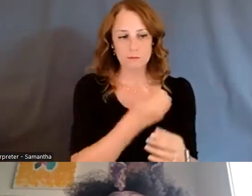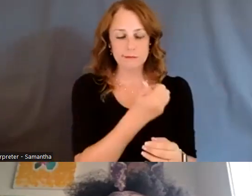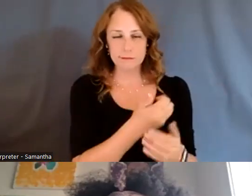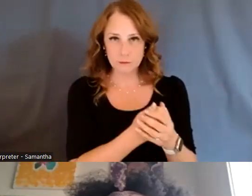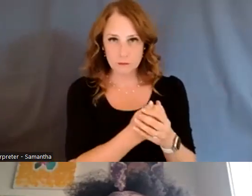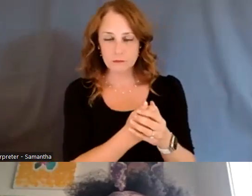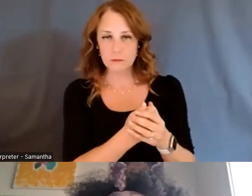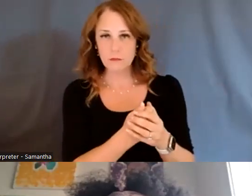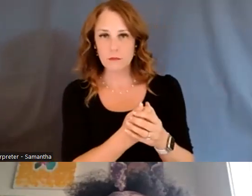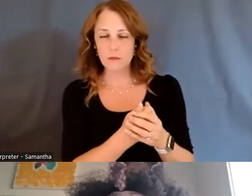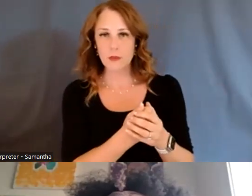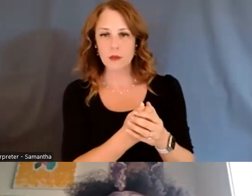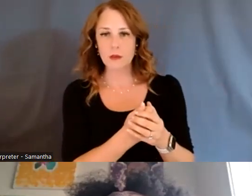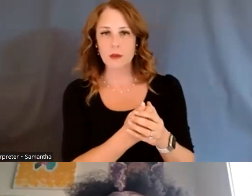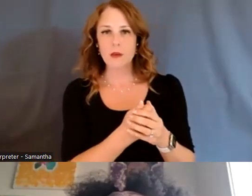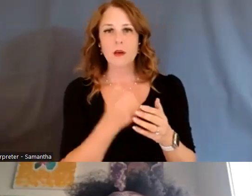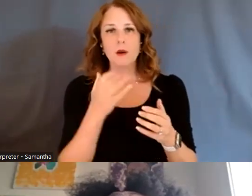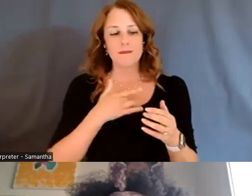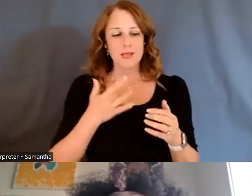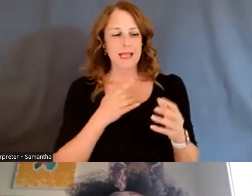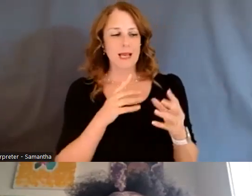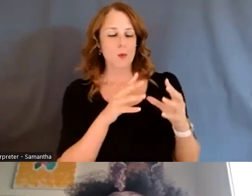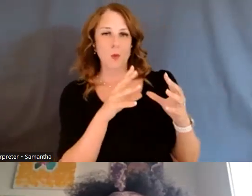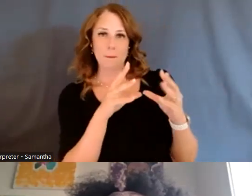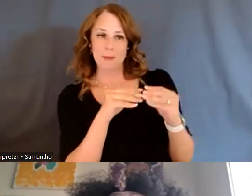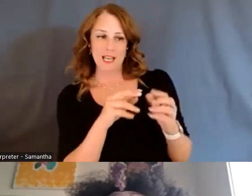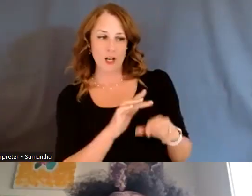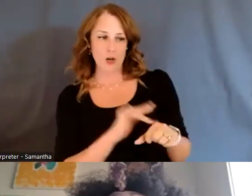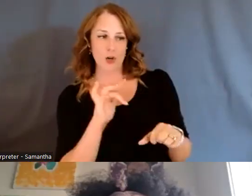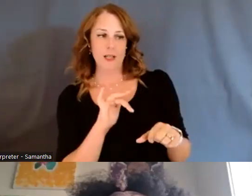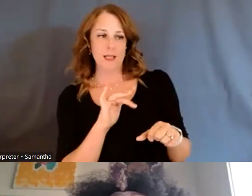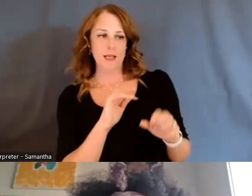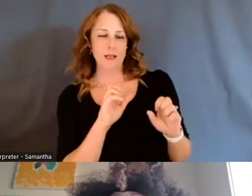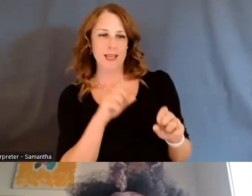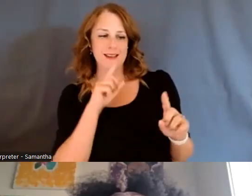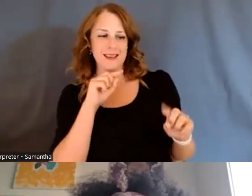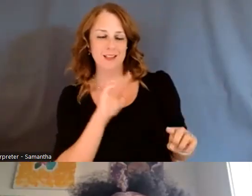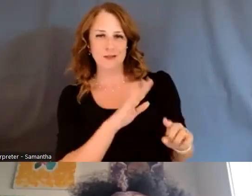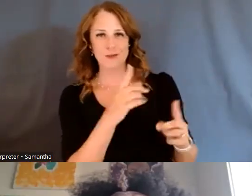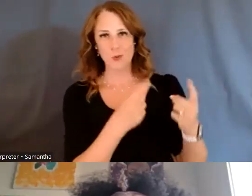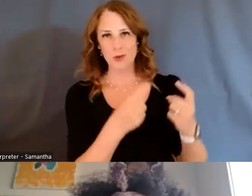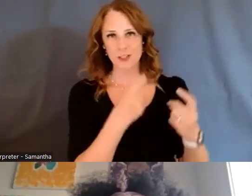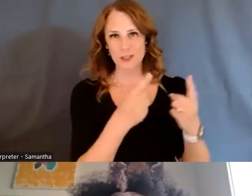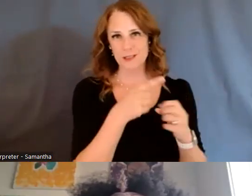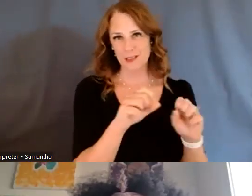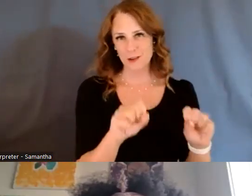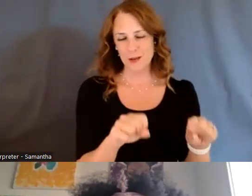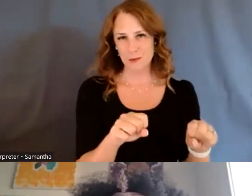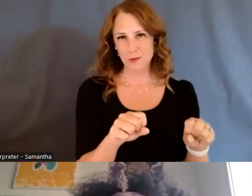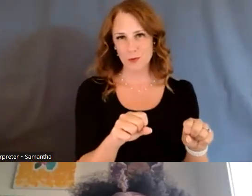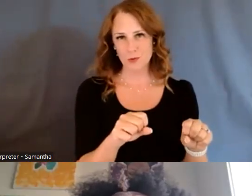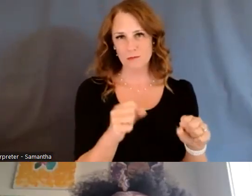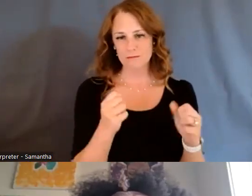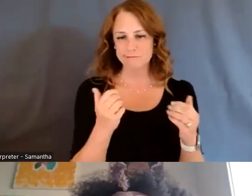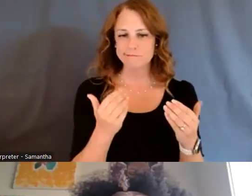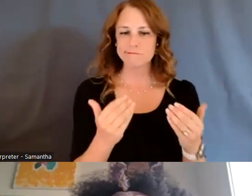We find that by meeting early with them, then their questions are answered and they are able to proceed